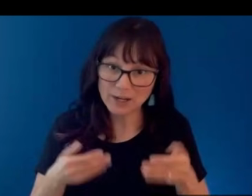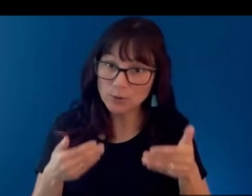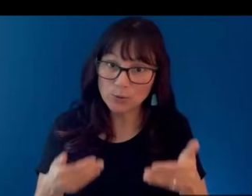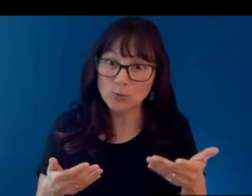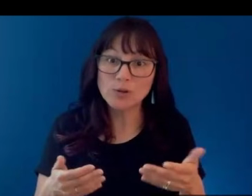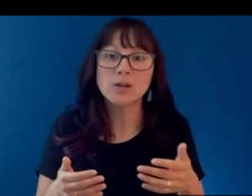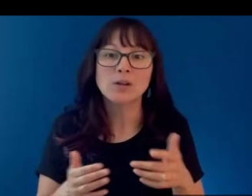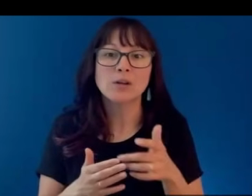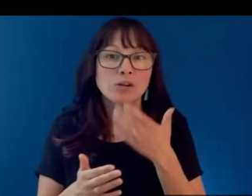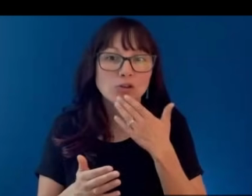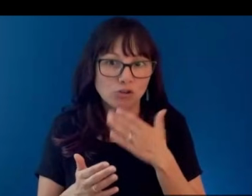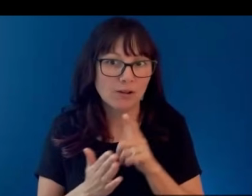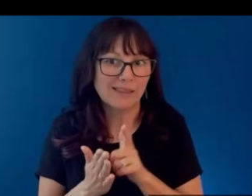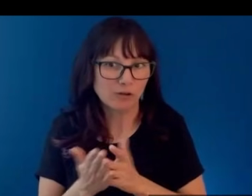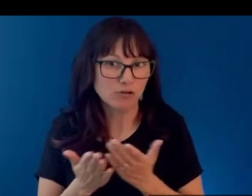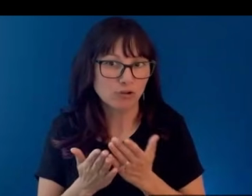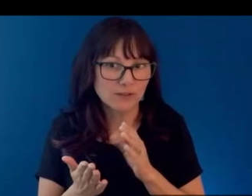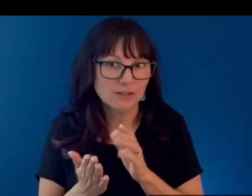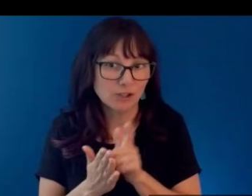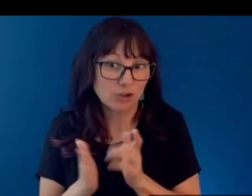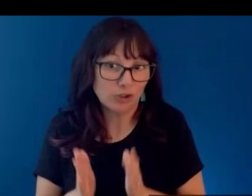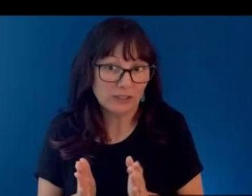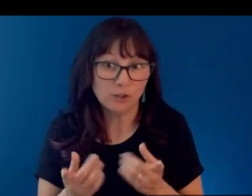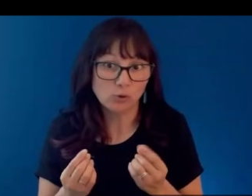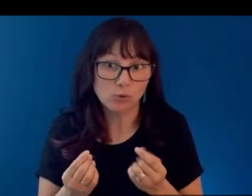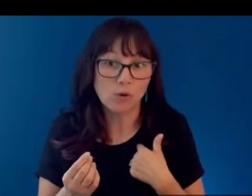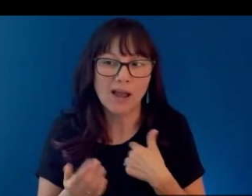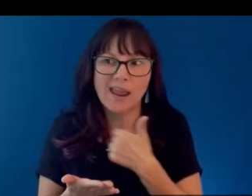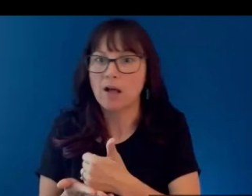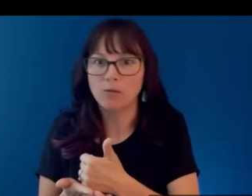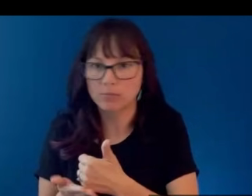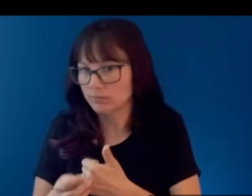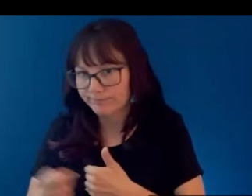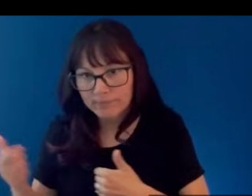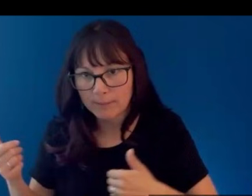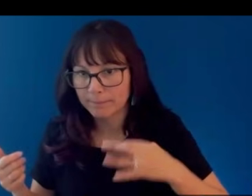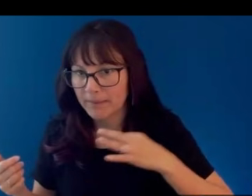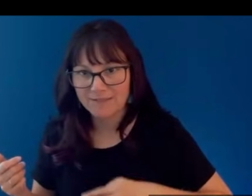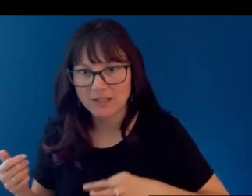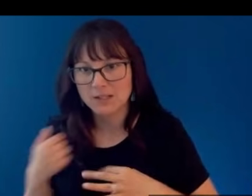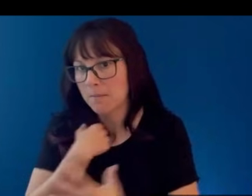legal services attorney was to help them get off of benefits and get out of poverty.